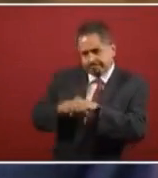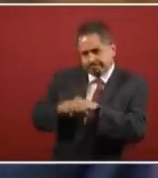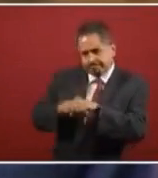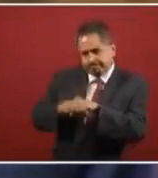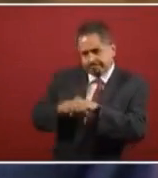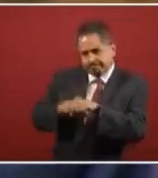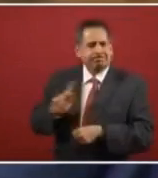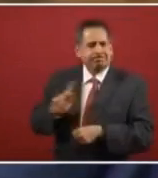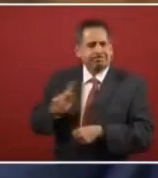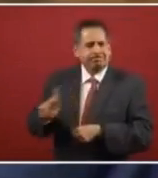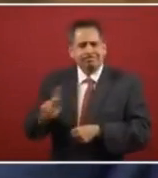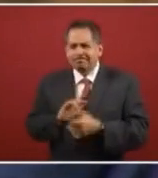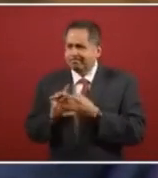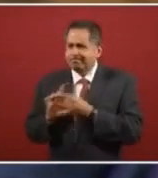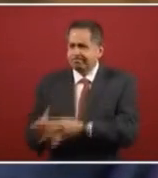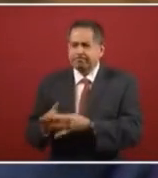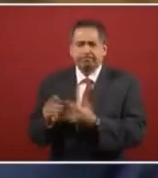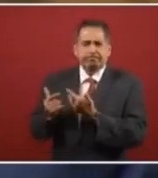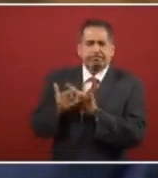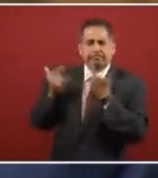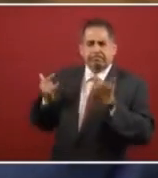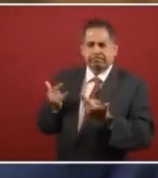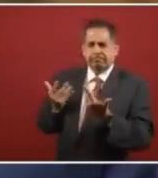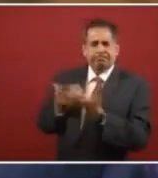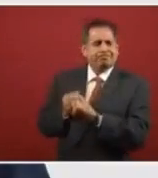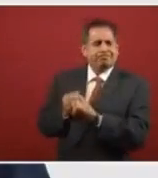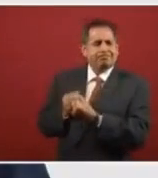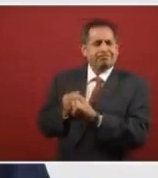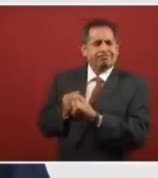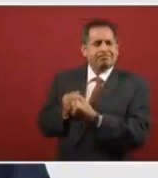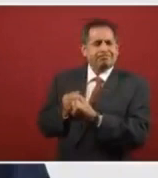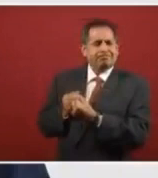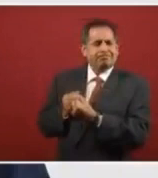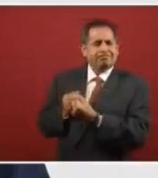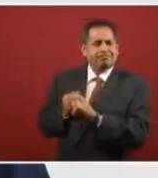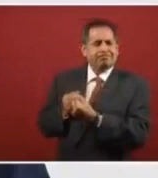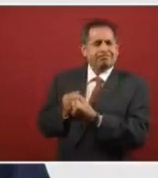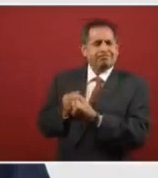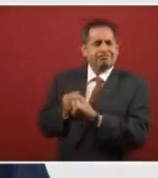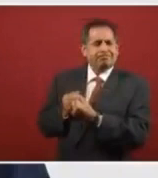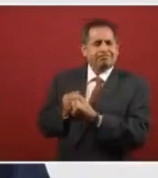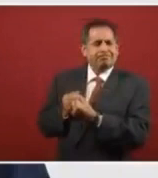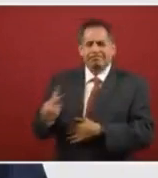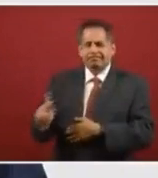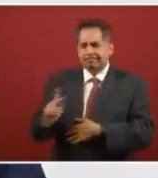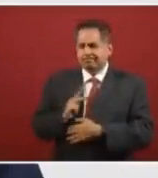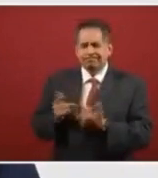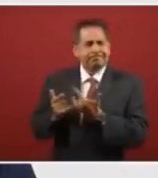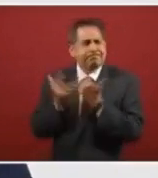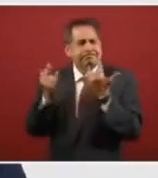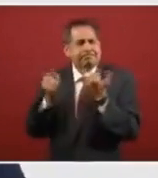culture and shared history